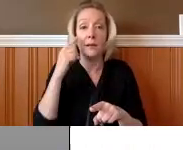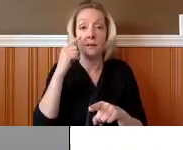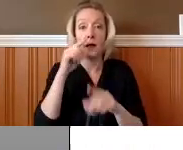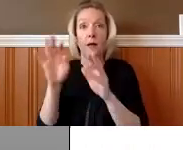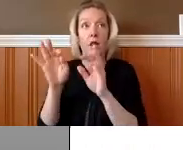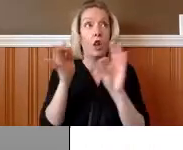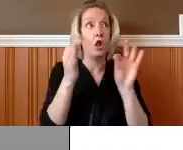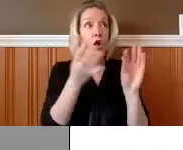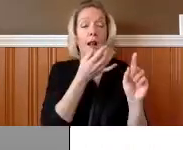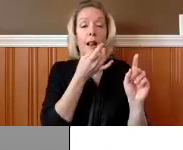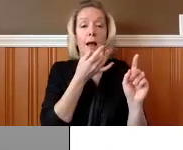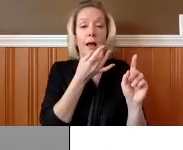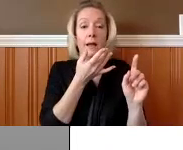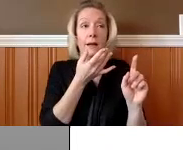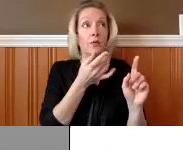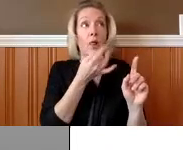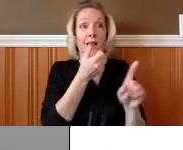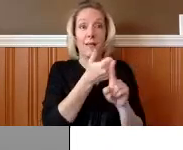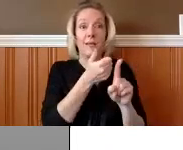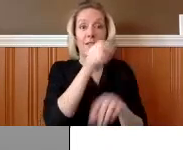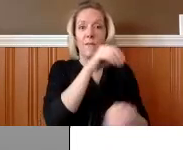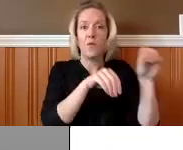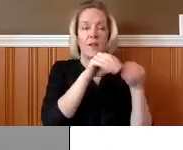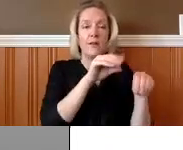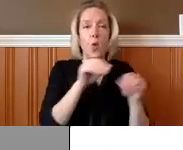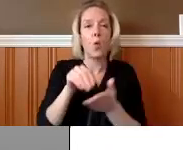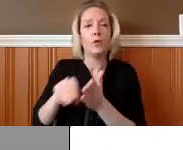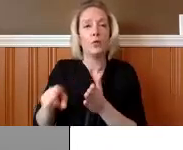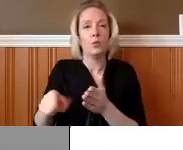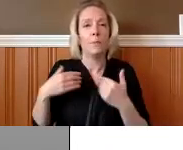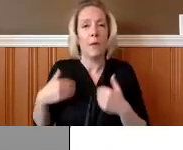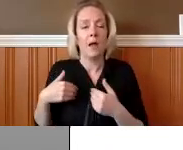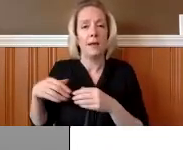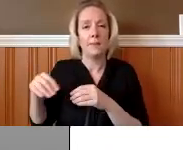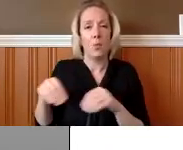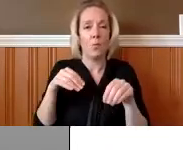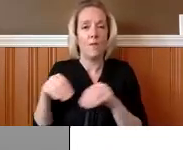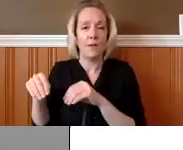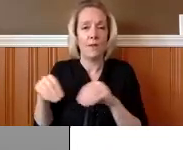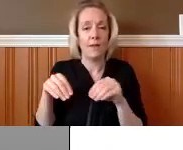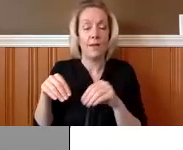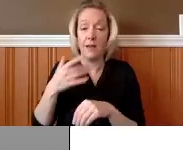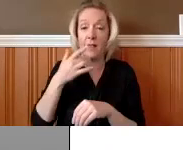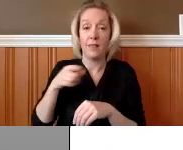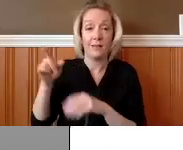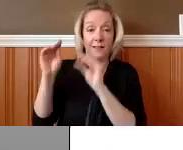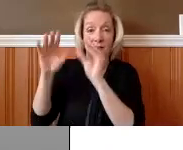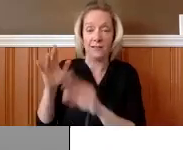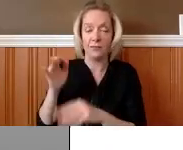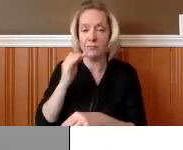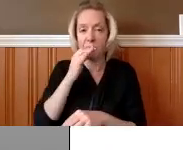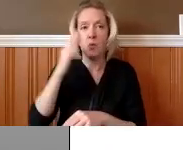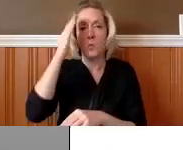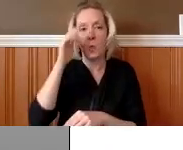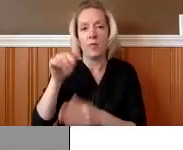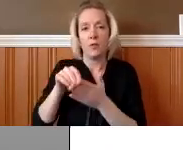instant, it's not the object that's moving, but the student. And in the wonderful TVI there, he knows that the student has to have